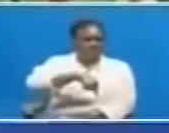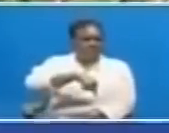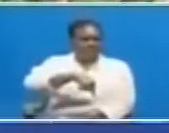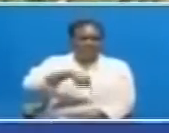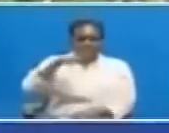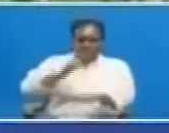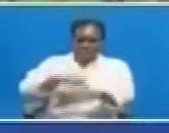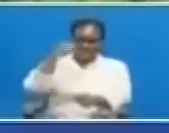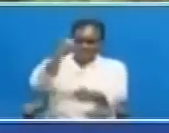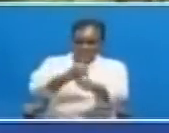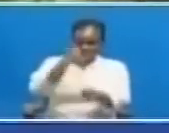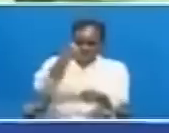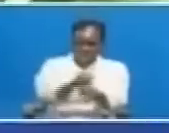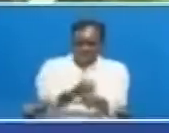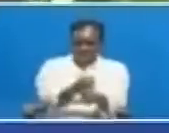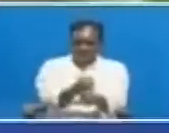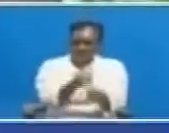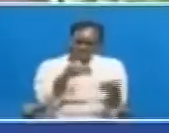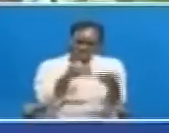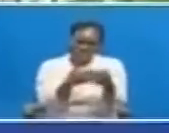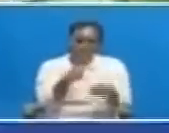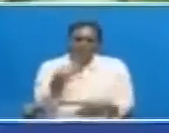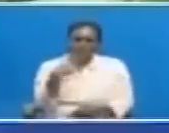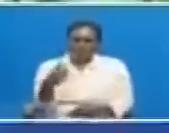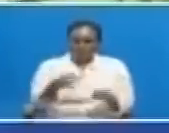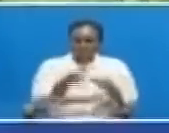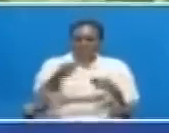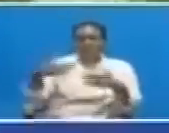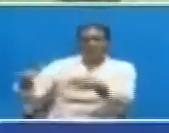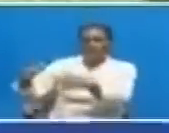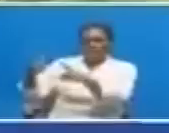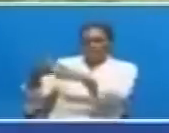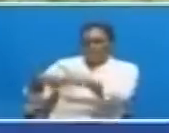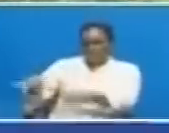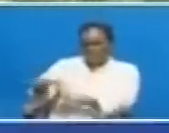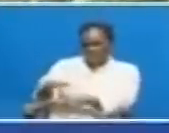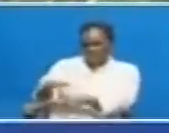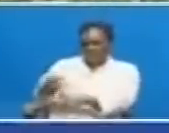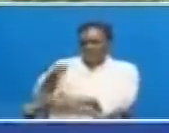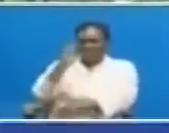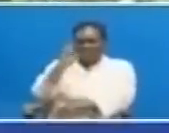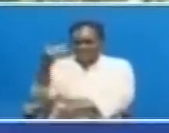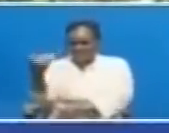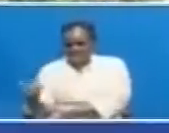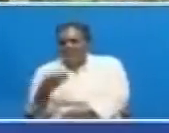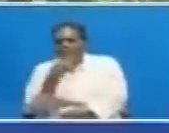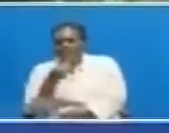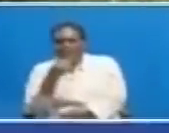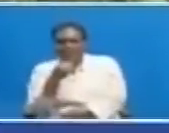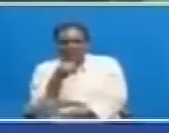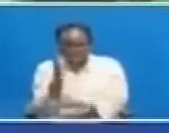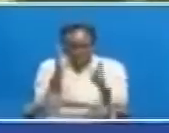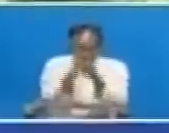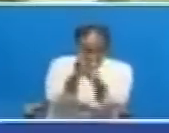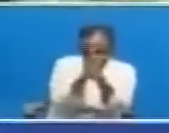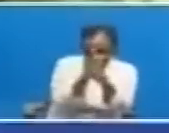while working in his shamba, approximately 200 meters away from the scene, he spotted a young man squatting in his